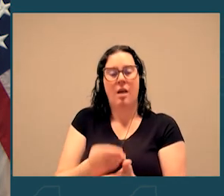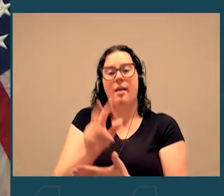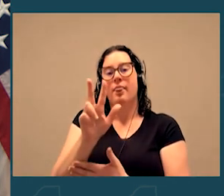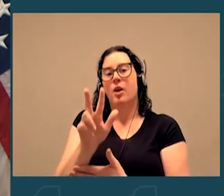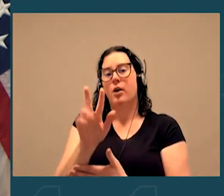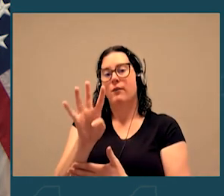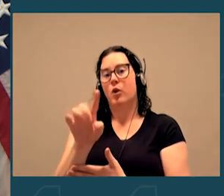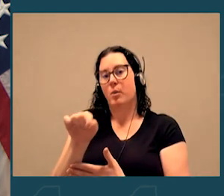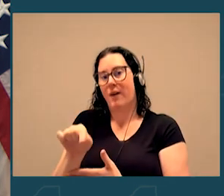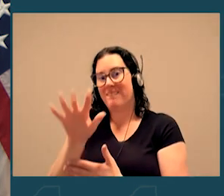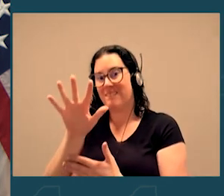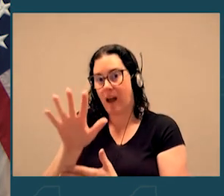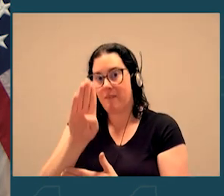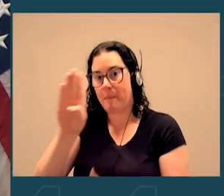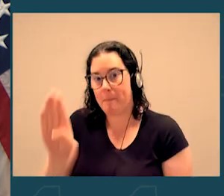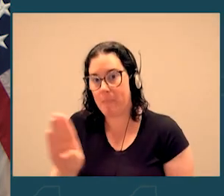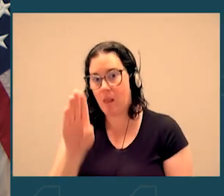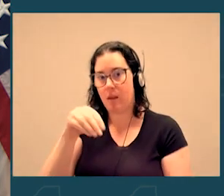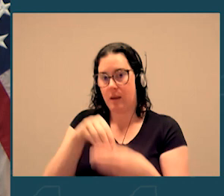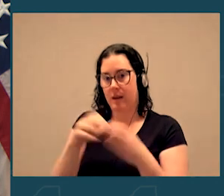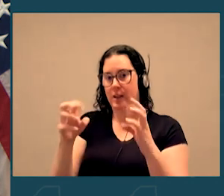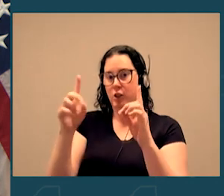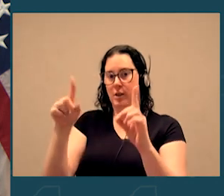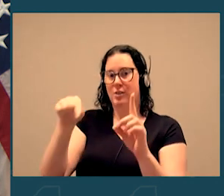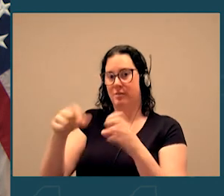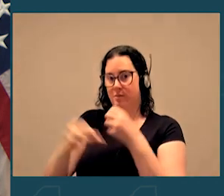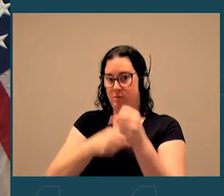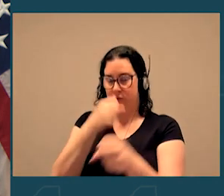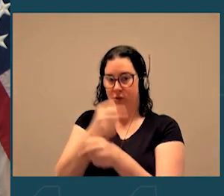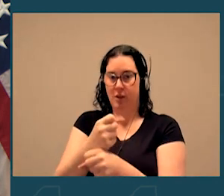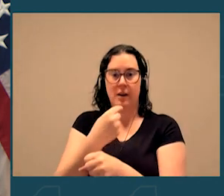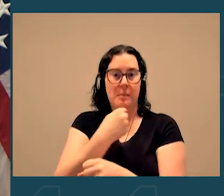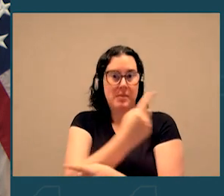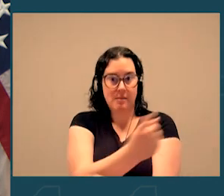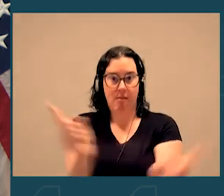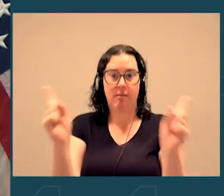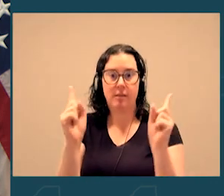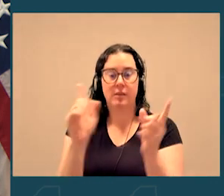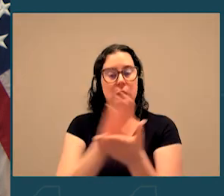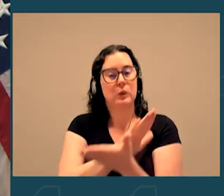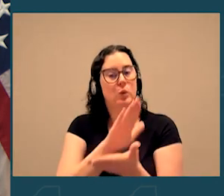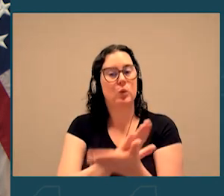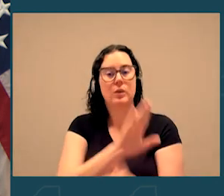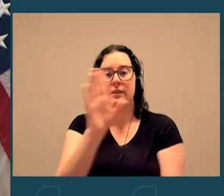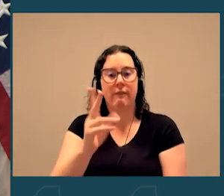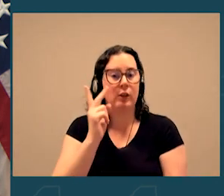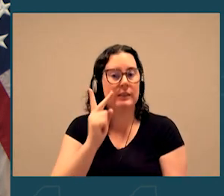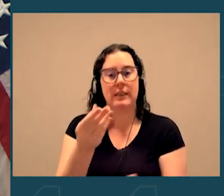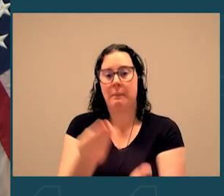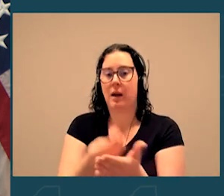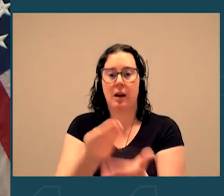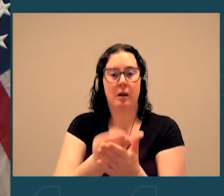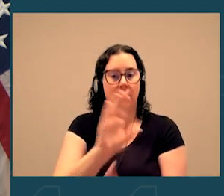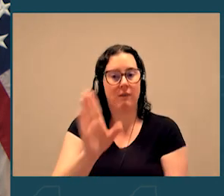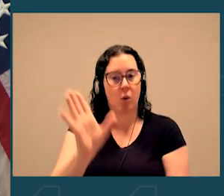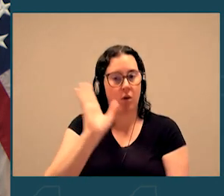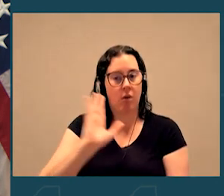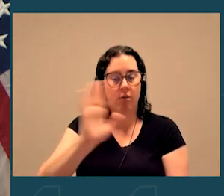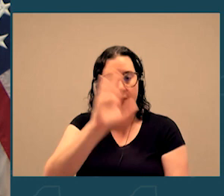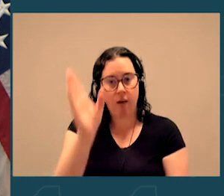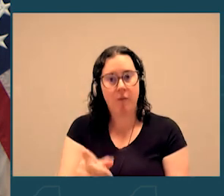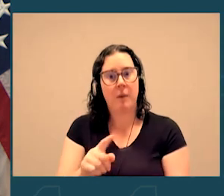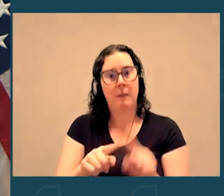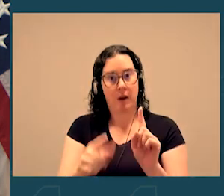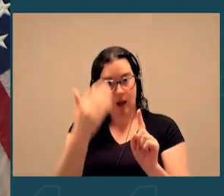$34.5 billion in education this year, and I'm saying to all of our schools, you've never seen this kind of money before, but I know you're under